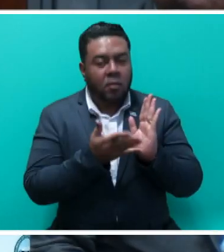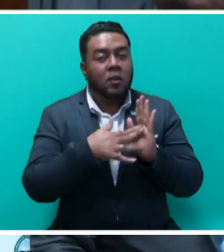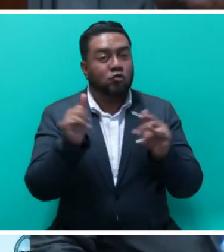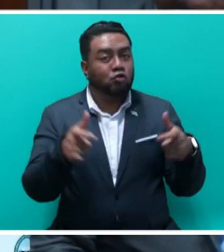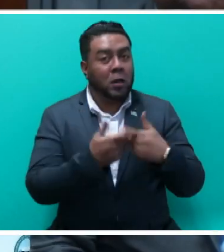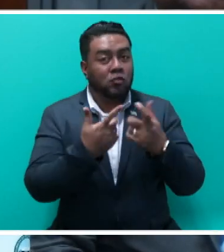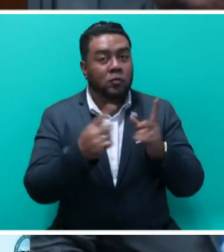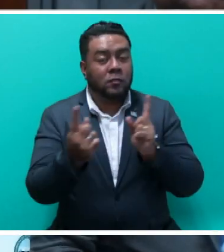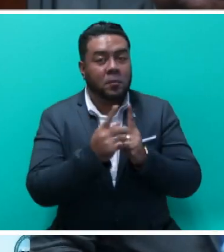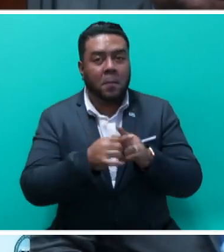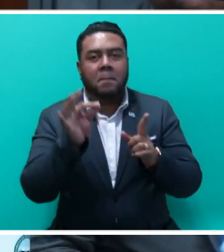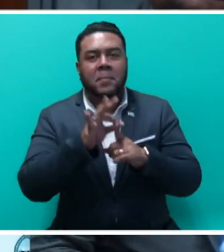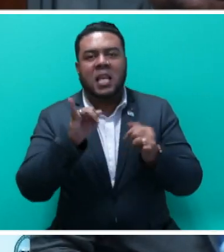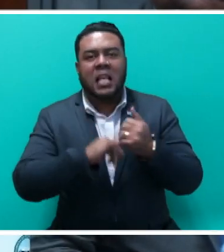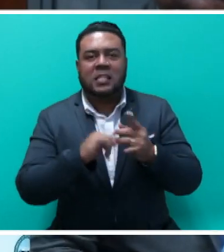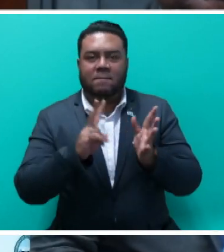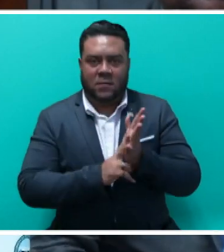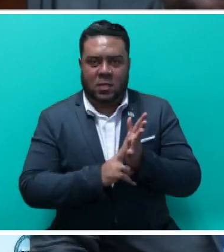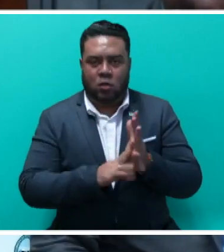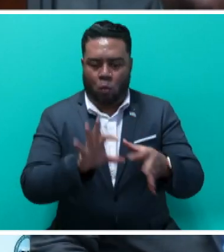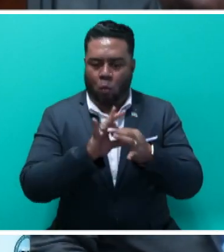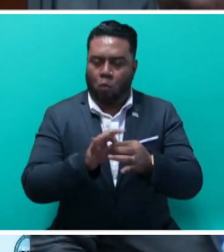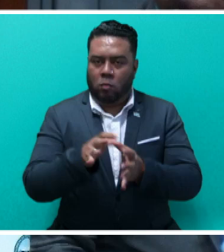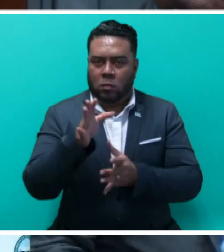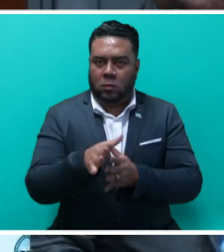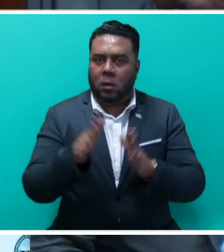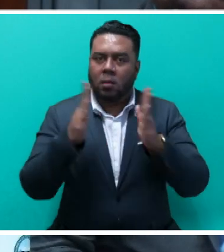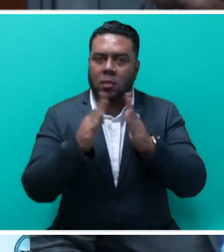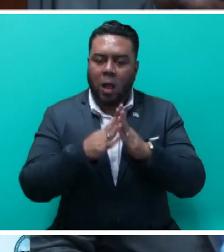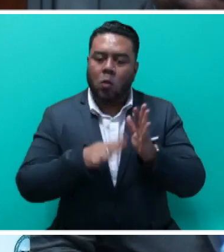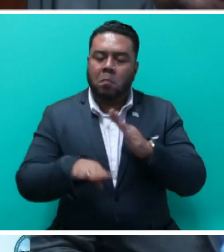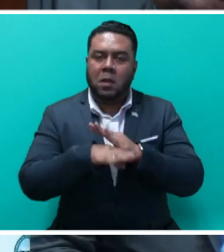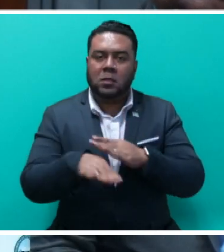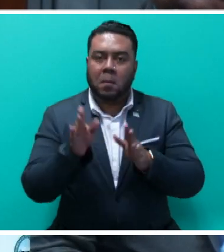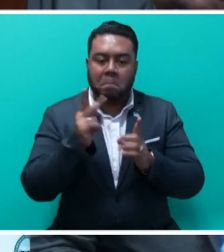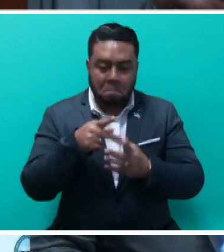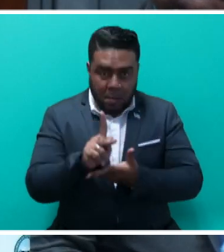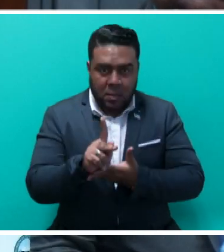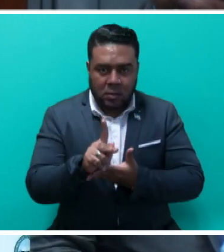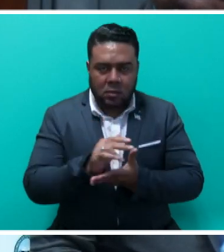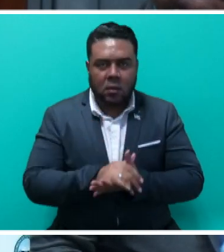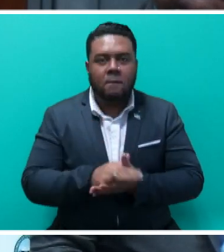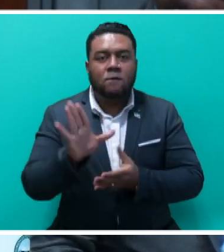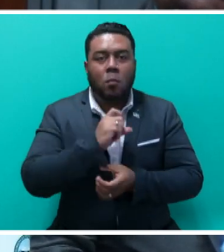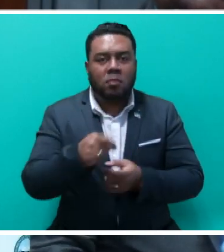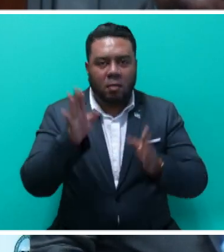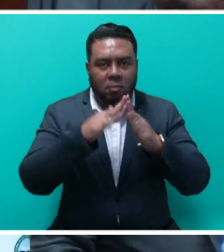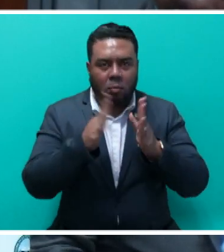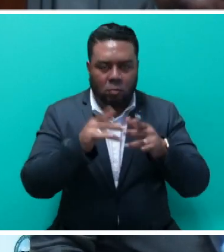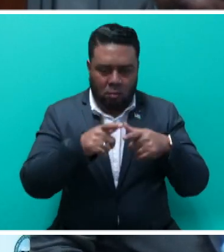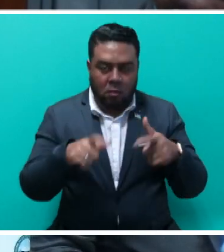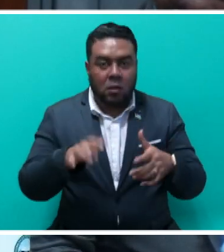faced by PSV owners in obtaining town-based permits from our municipal councils, particularly